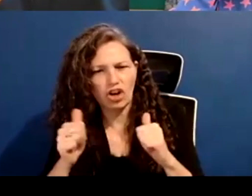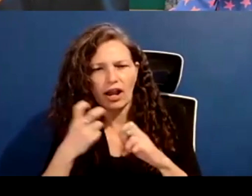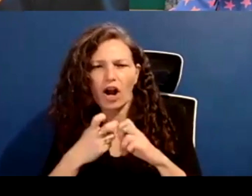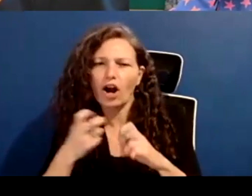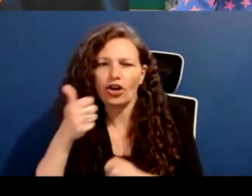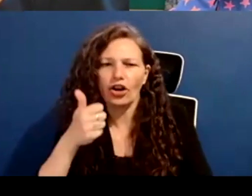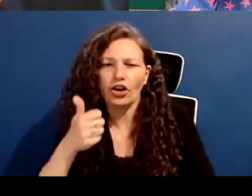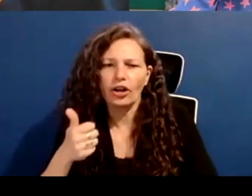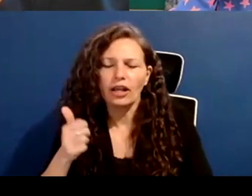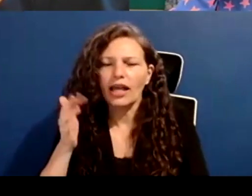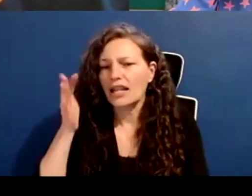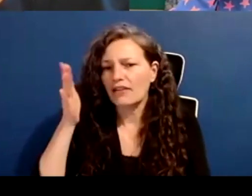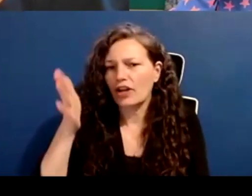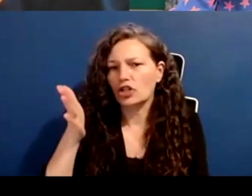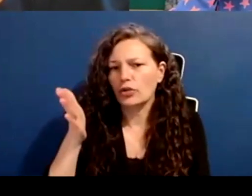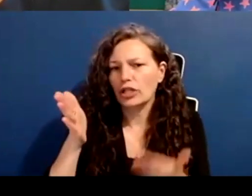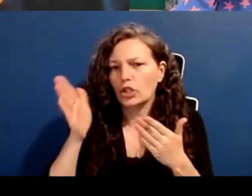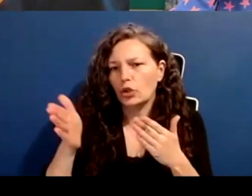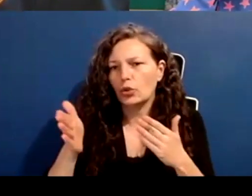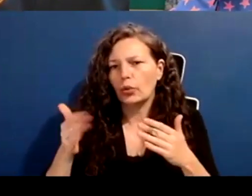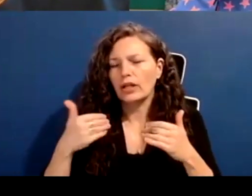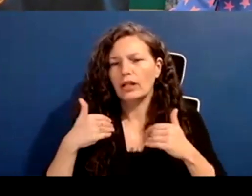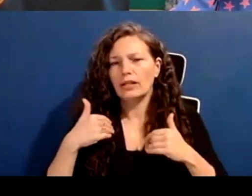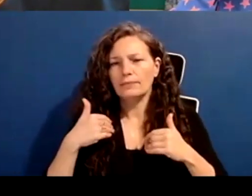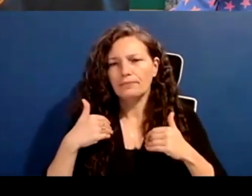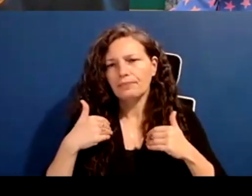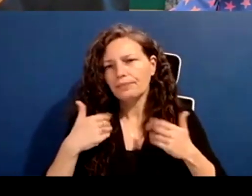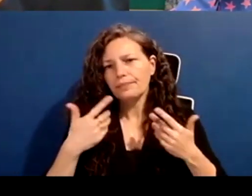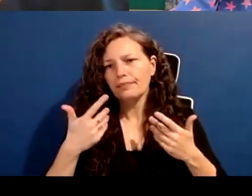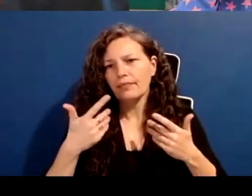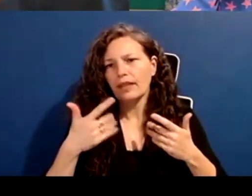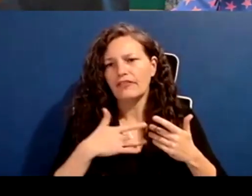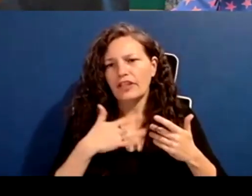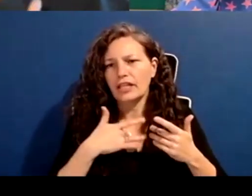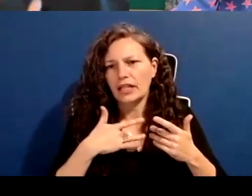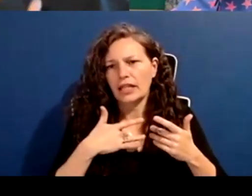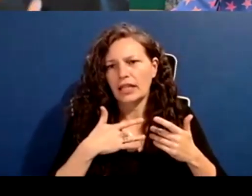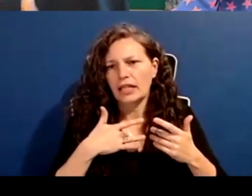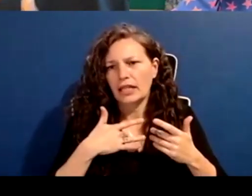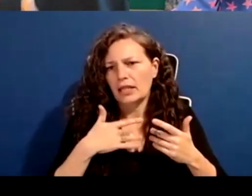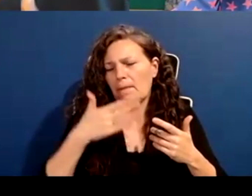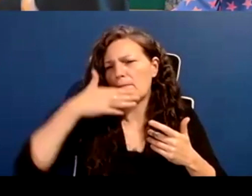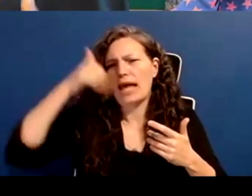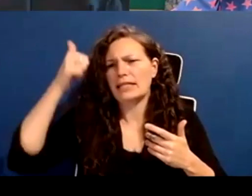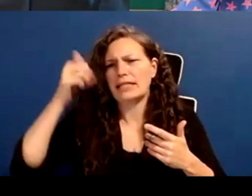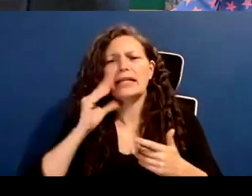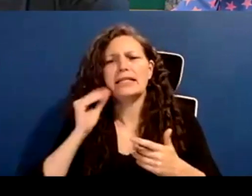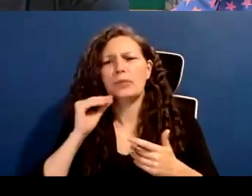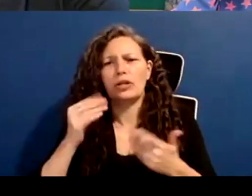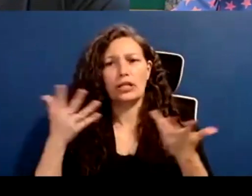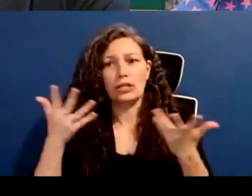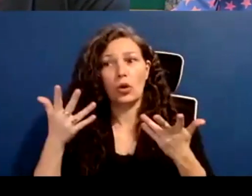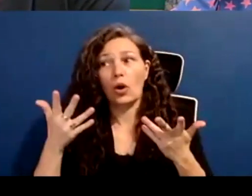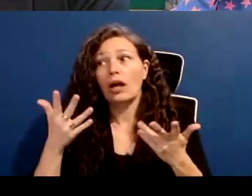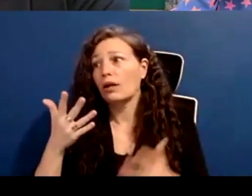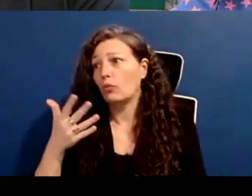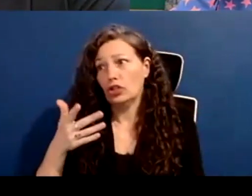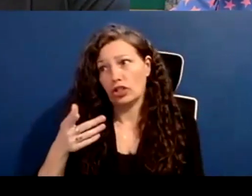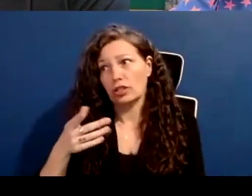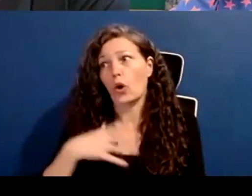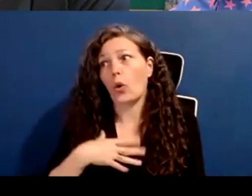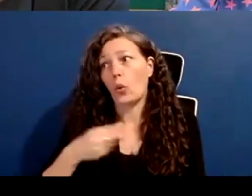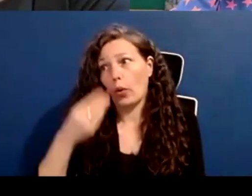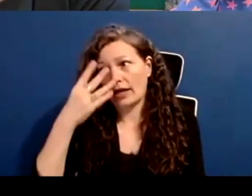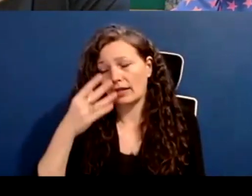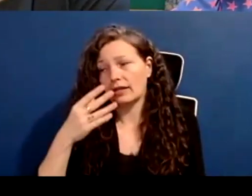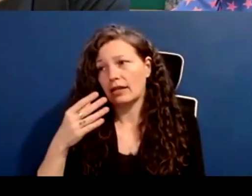you'll ascend to the apex of the human experience, which is to be a white, able-bodied male, right? That's sort of that